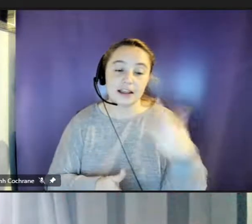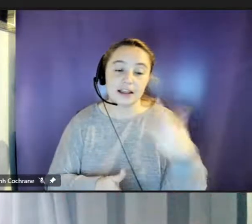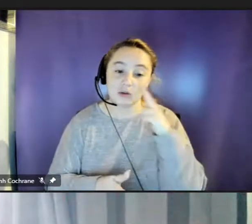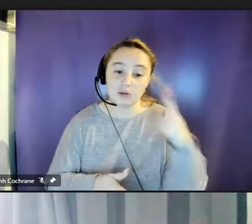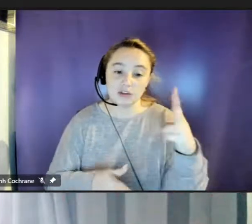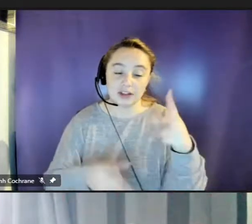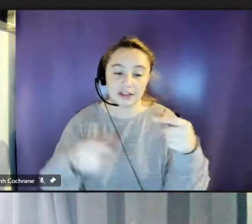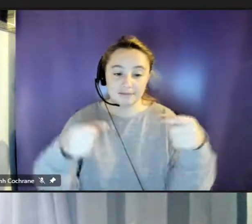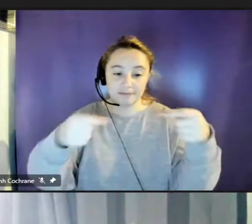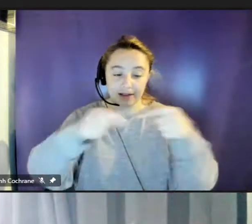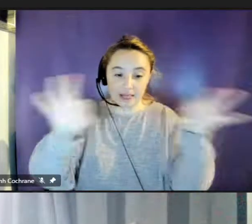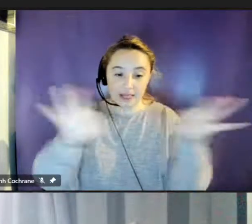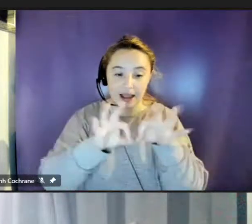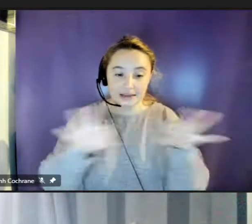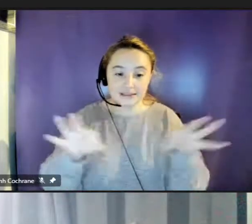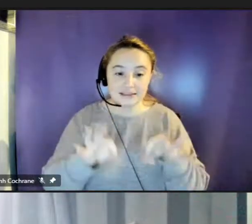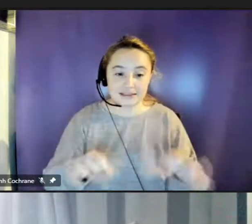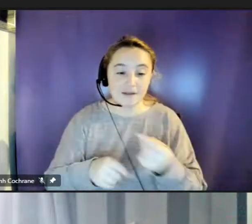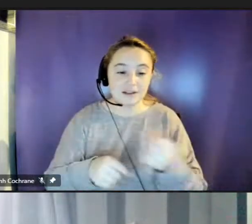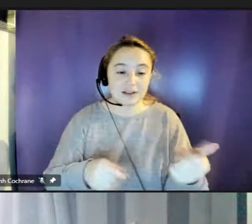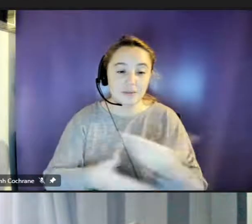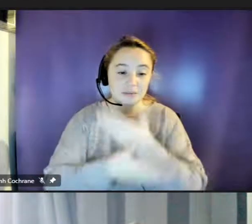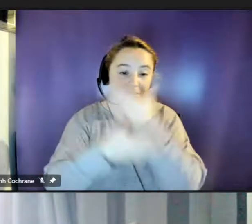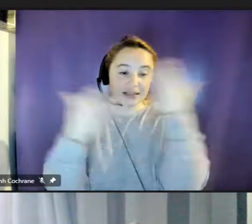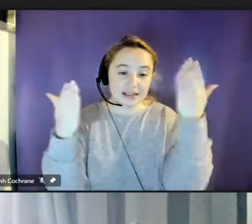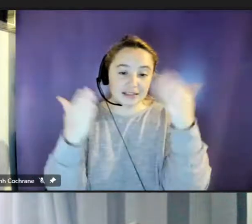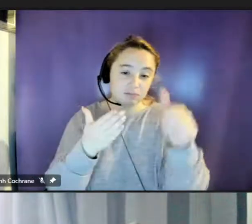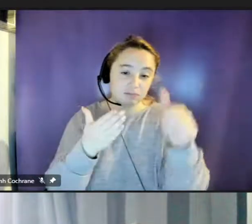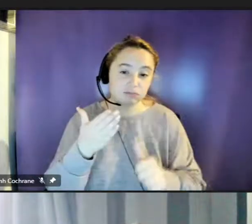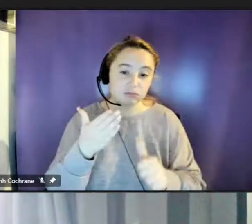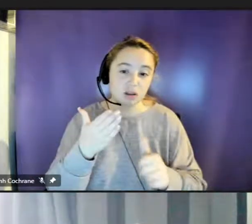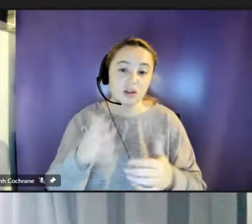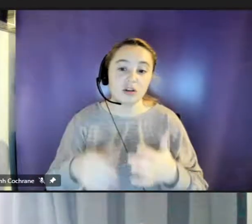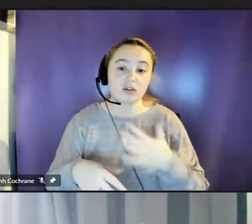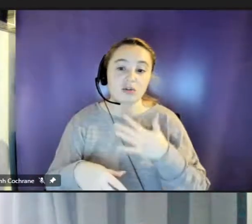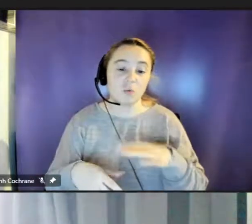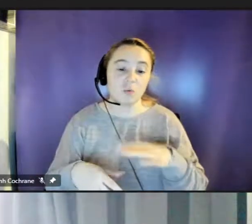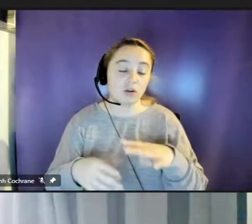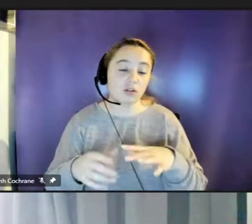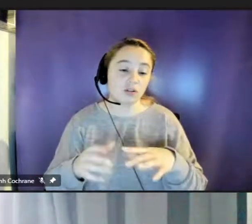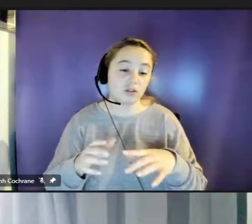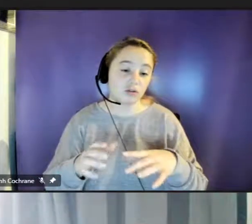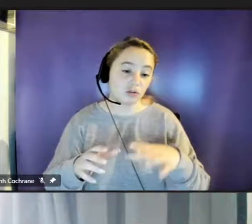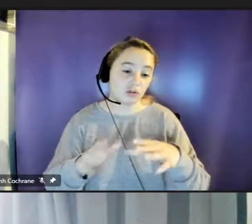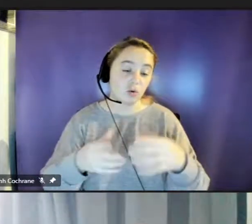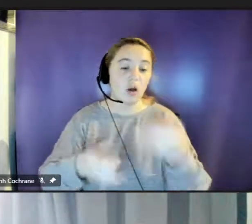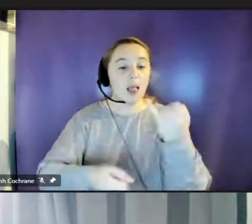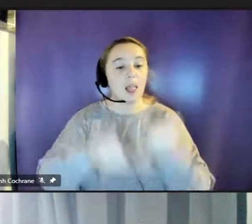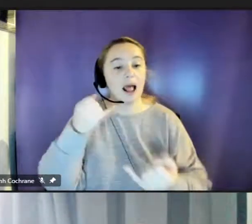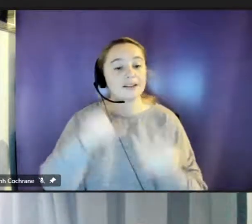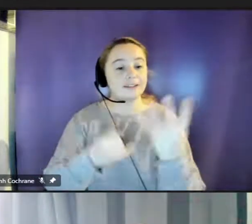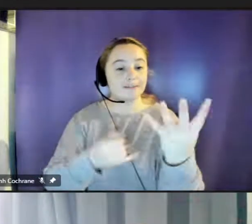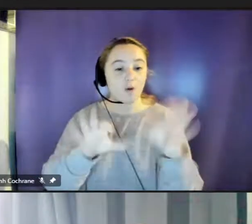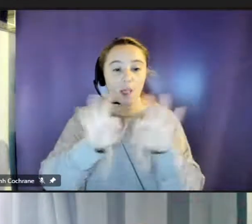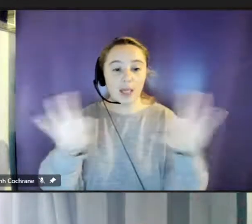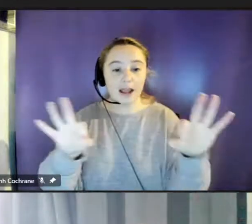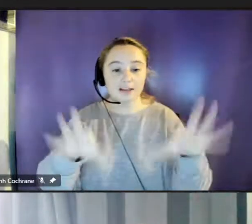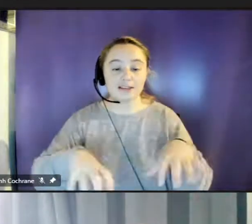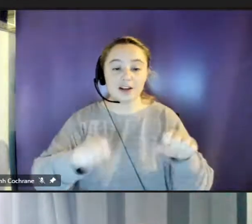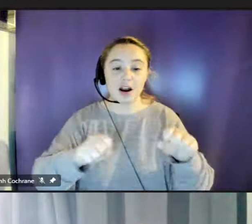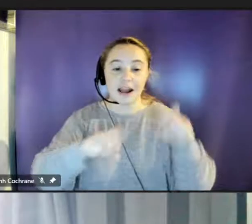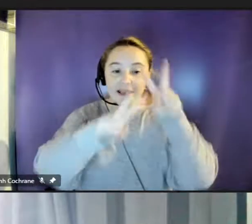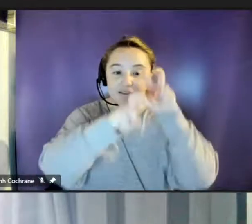quite a significant number of days on them. And if I can just highlight the last 4 lines, starting with